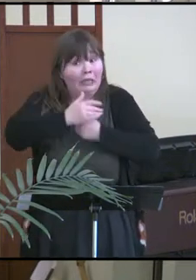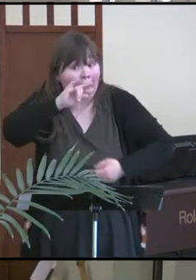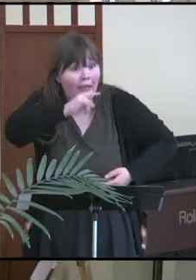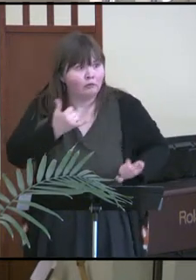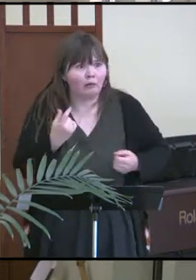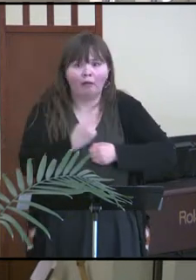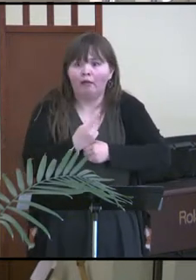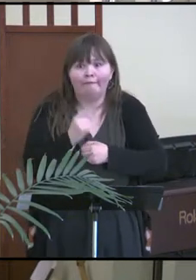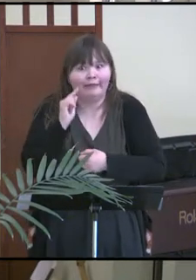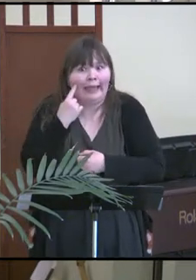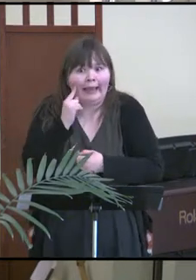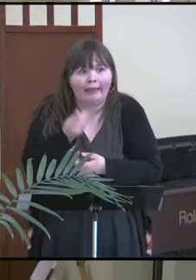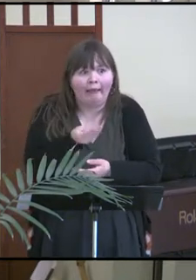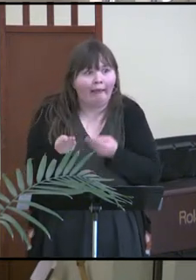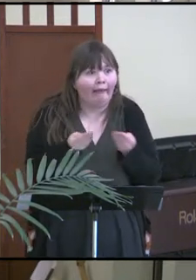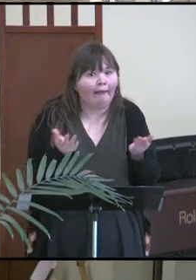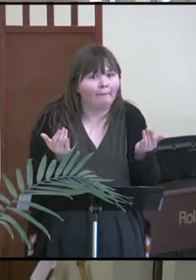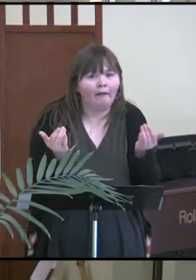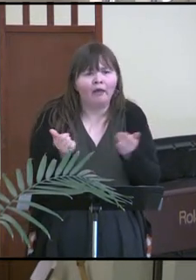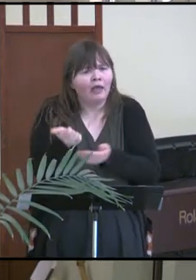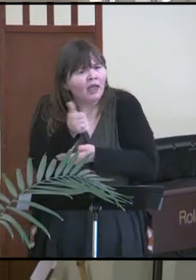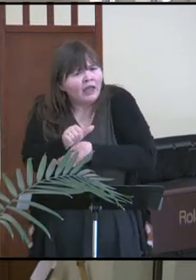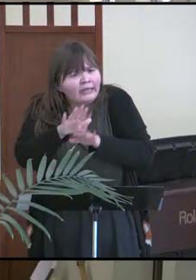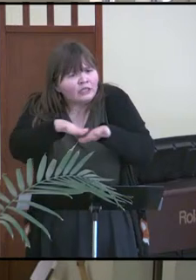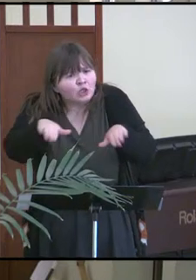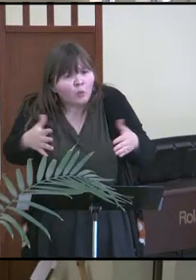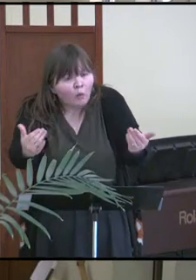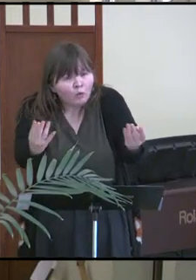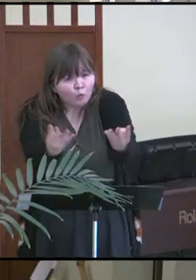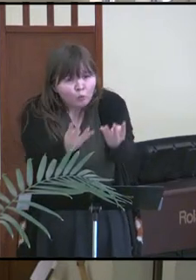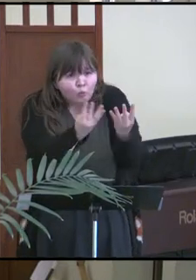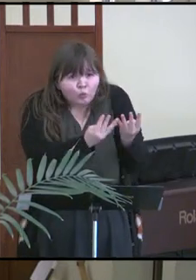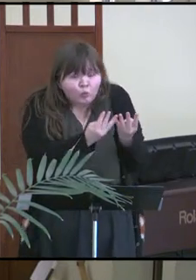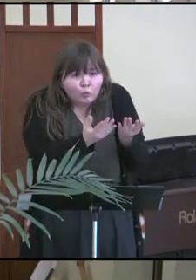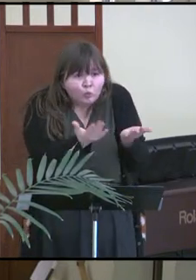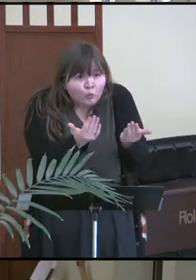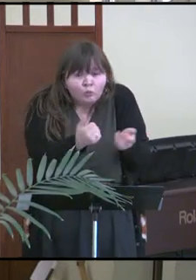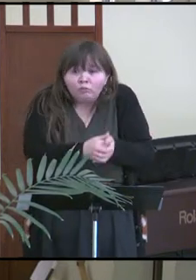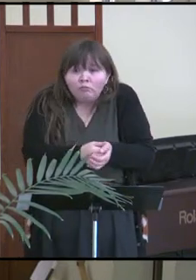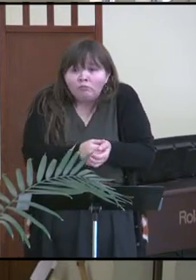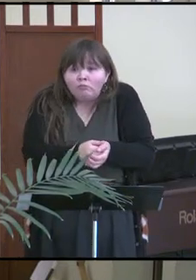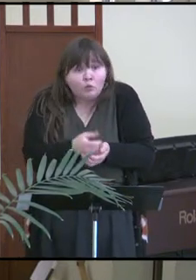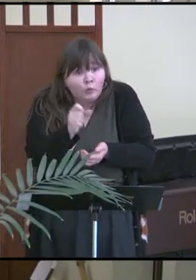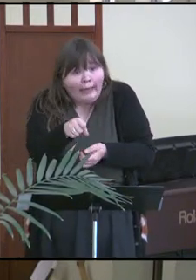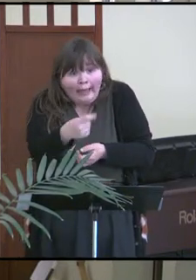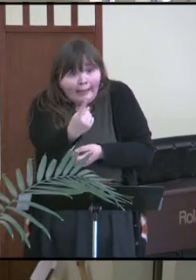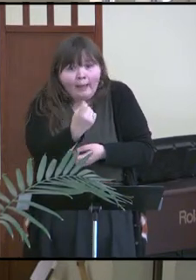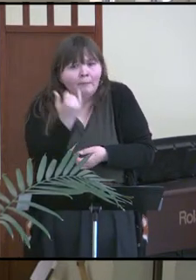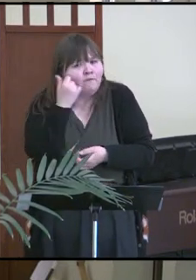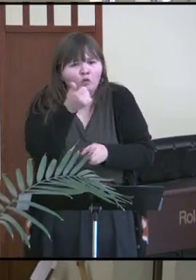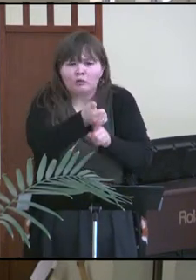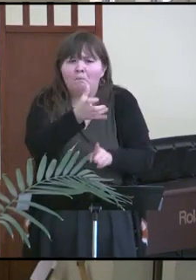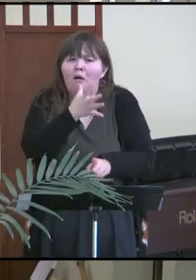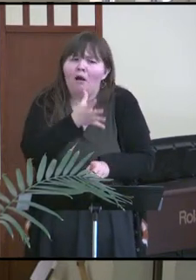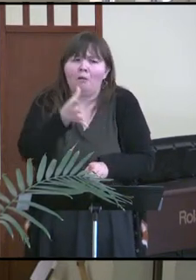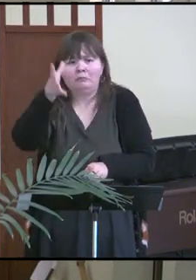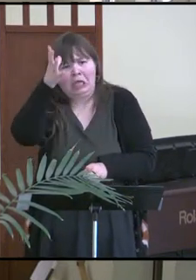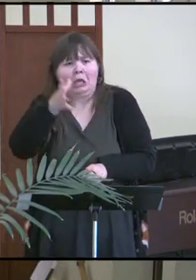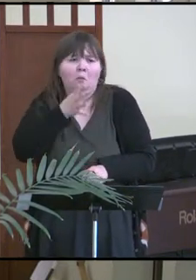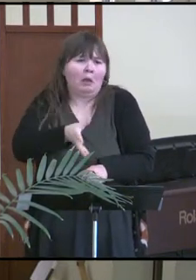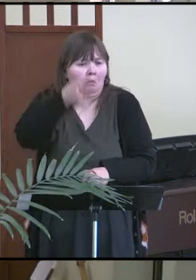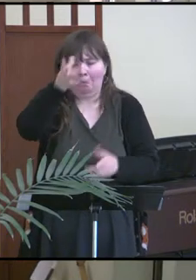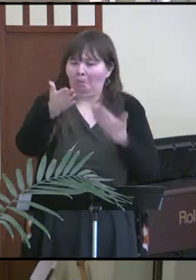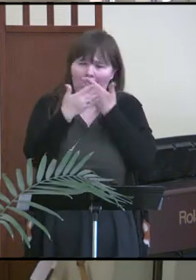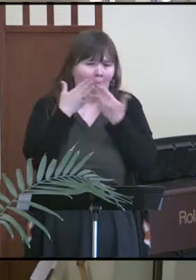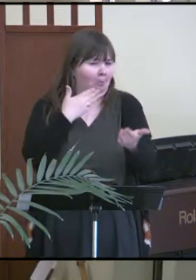Anybody come? Candy. Are there any kids that want to come forward and get some candy? You can come with your mom or dad or grandma or whoever